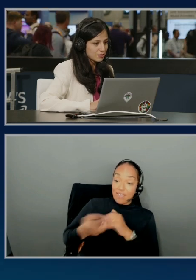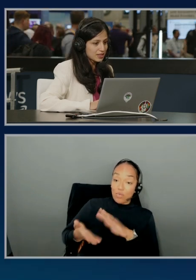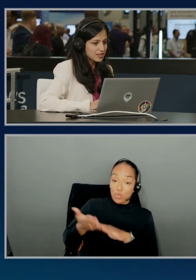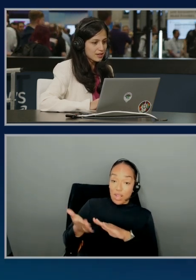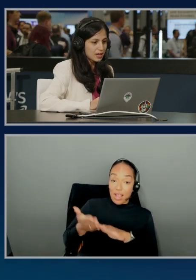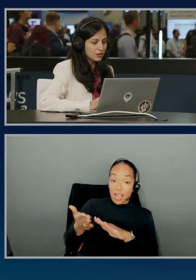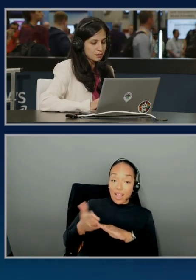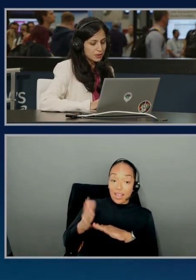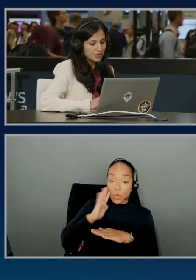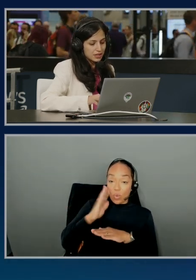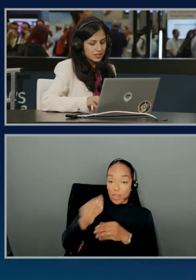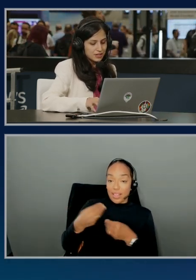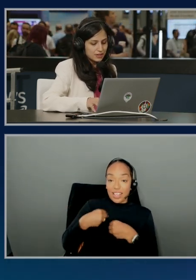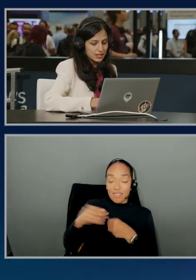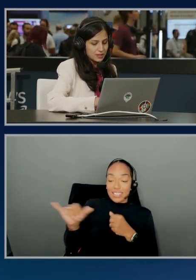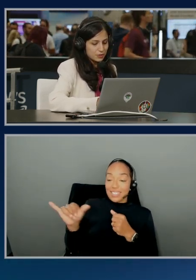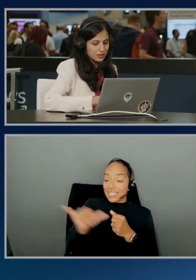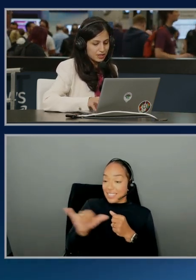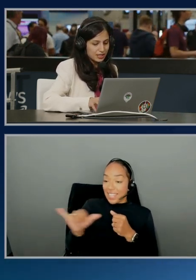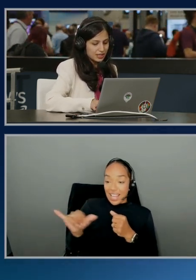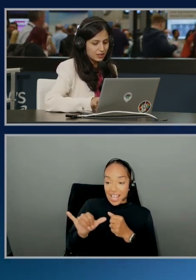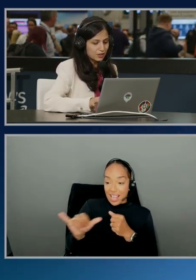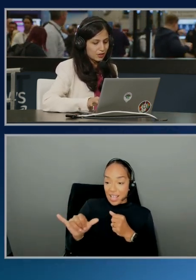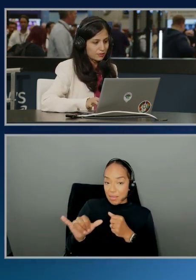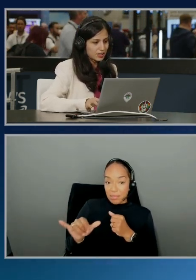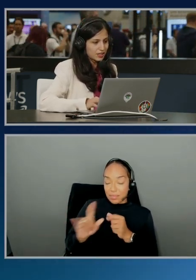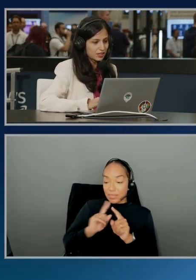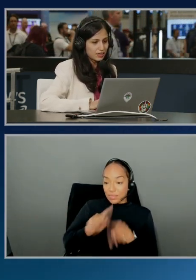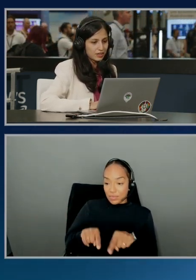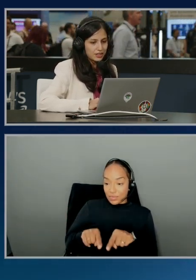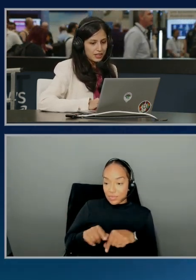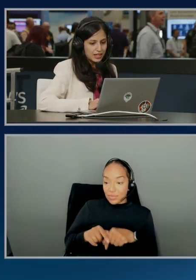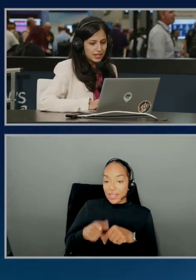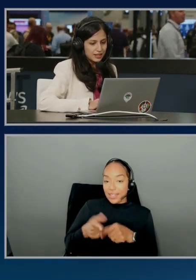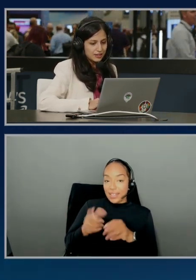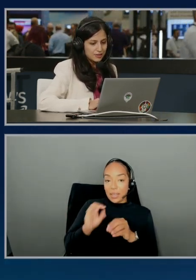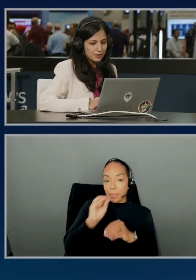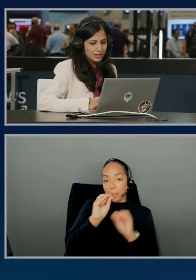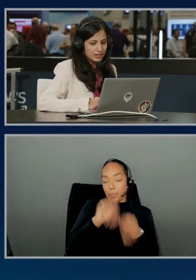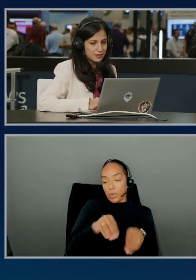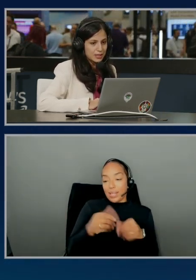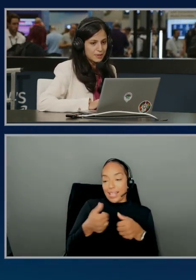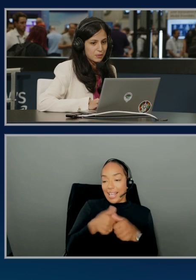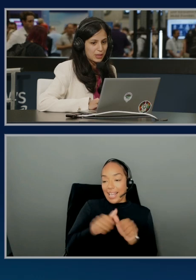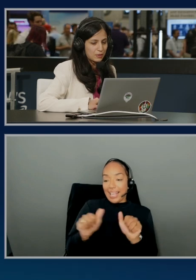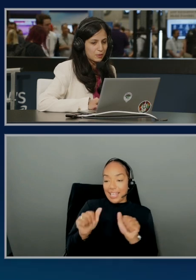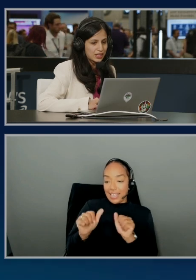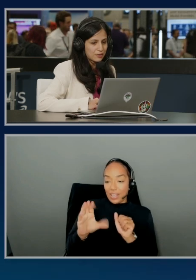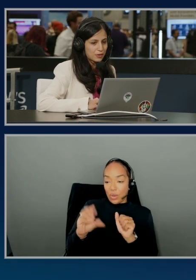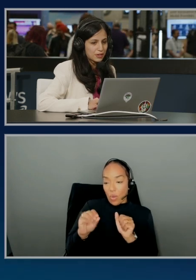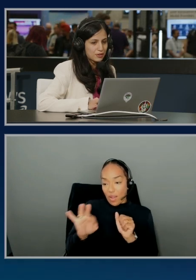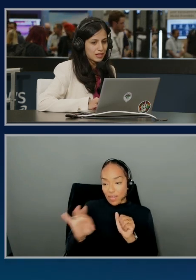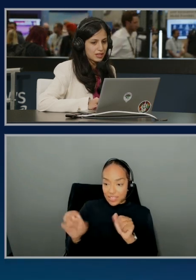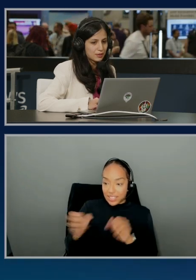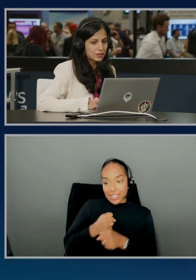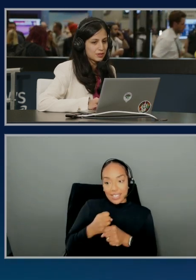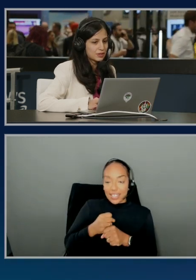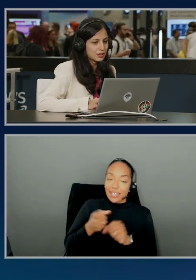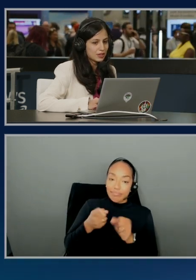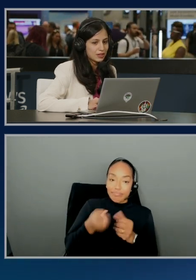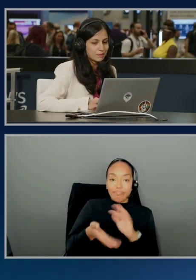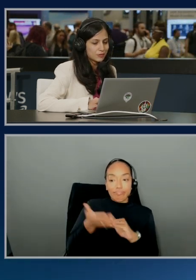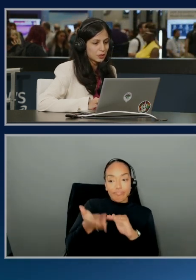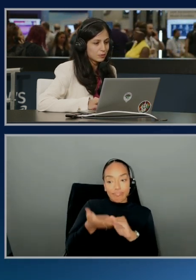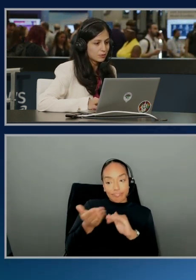going to give me the same output. So let's put any coffee here and run this baby. While we're waiting for it to run, I want